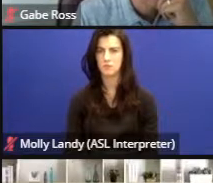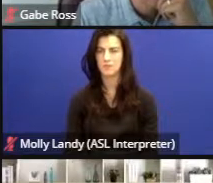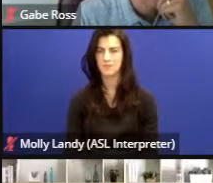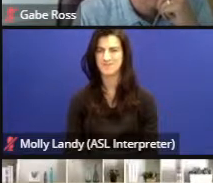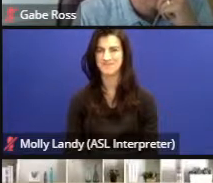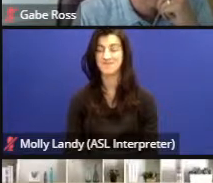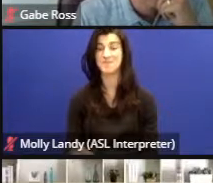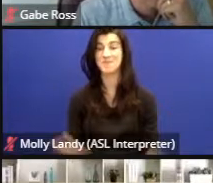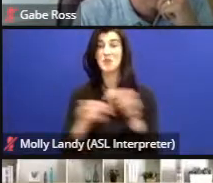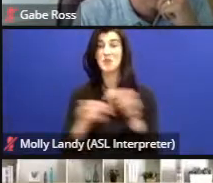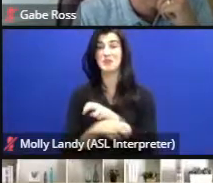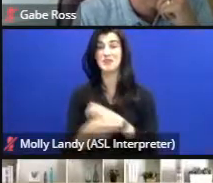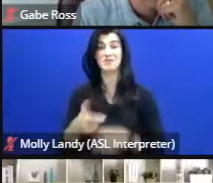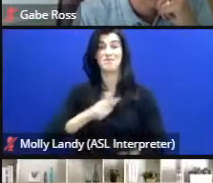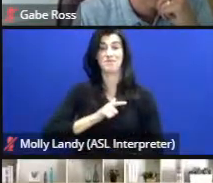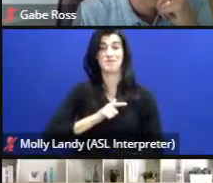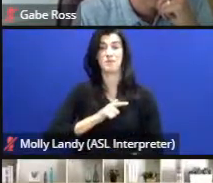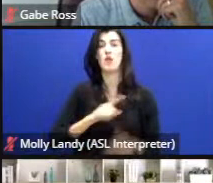will be Greg Beyer.